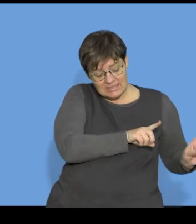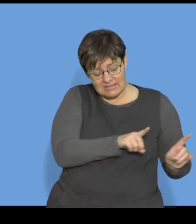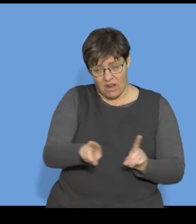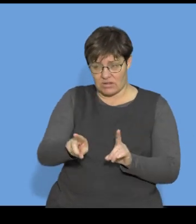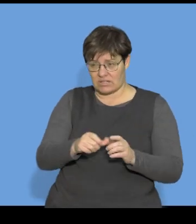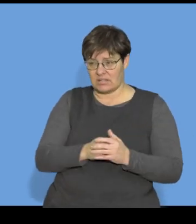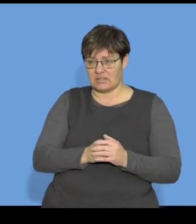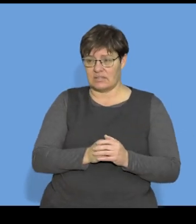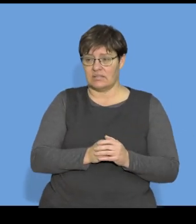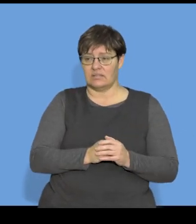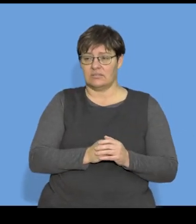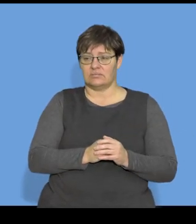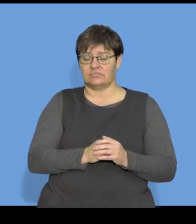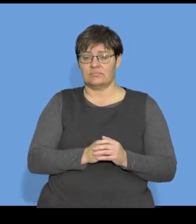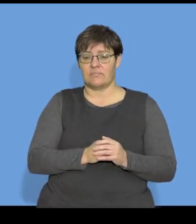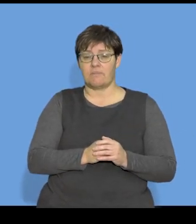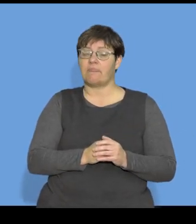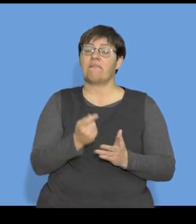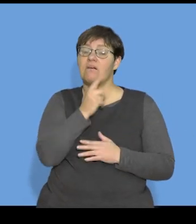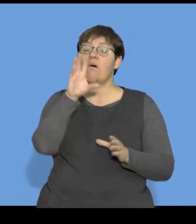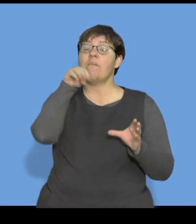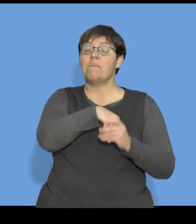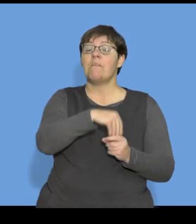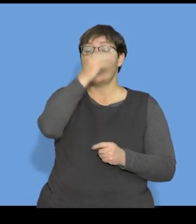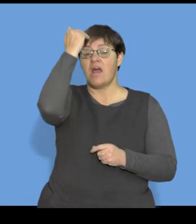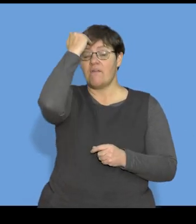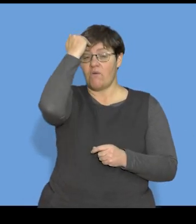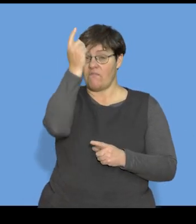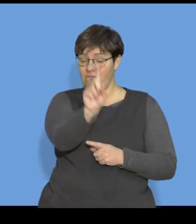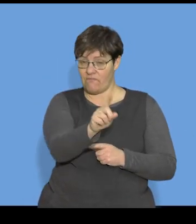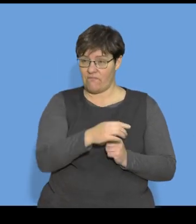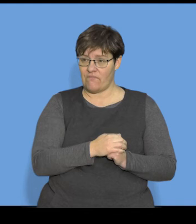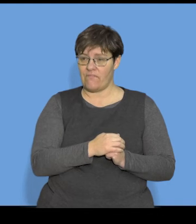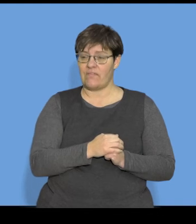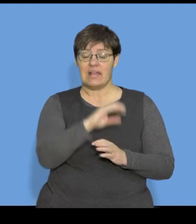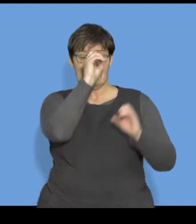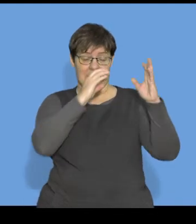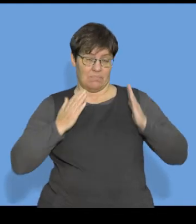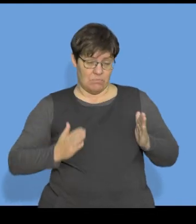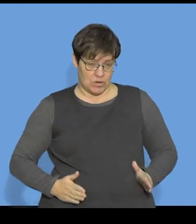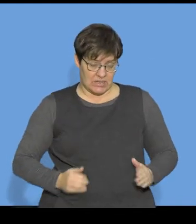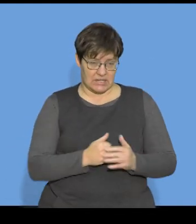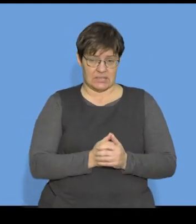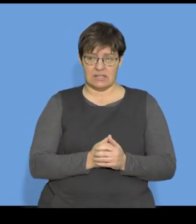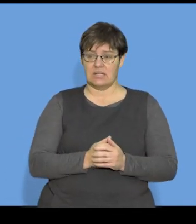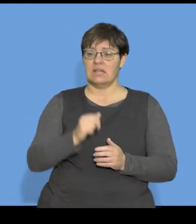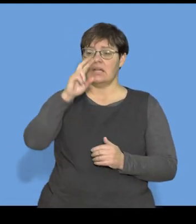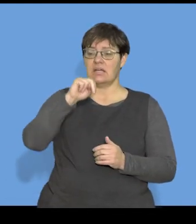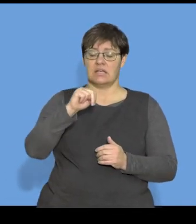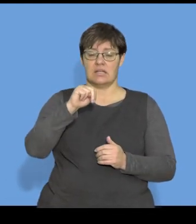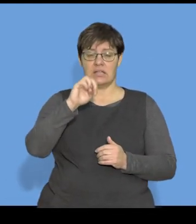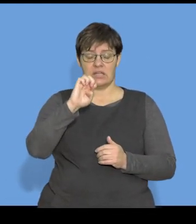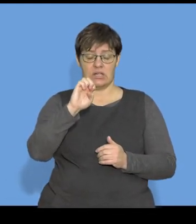here. And then the part that you need to know is the cell body, the